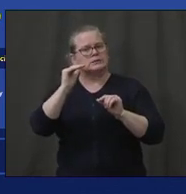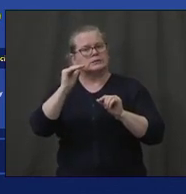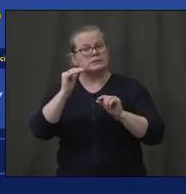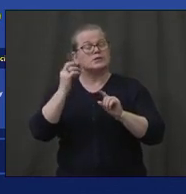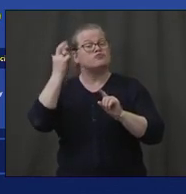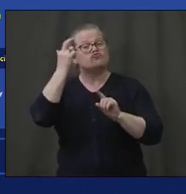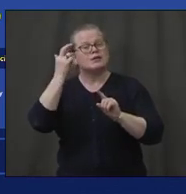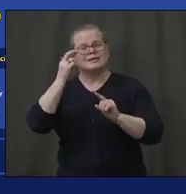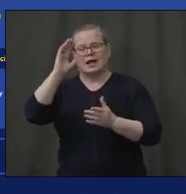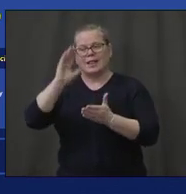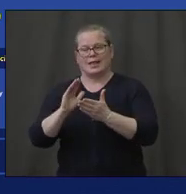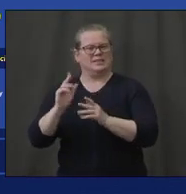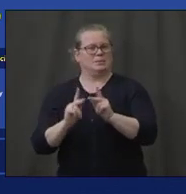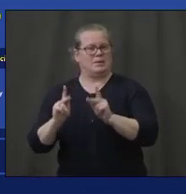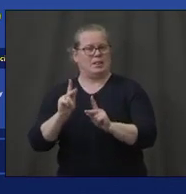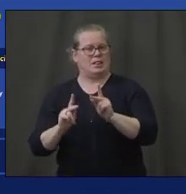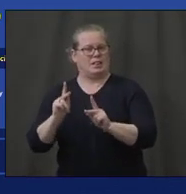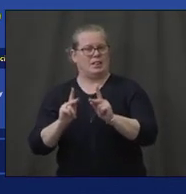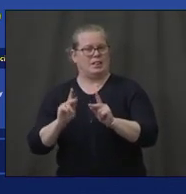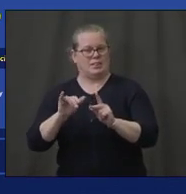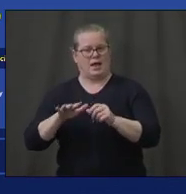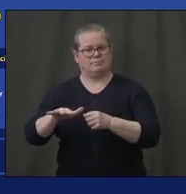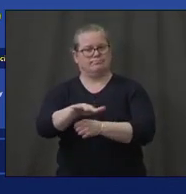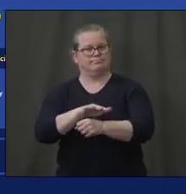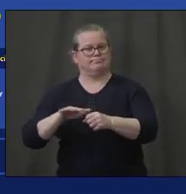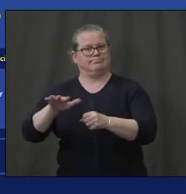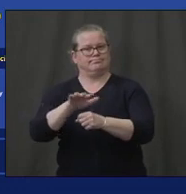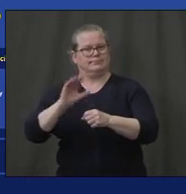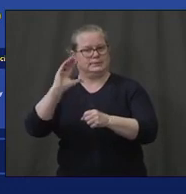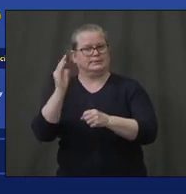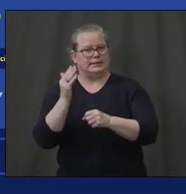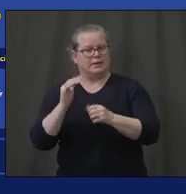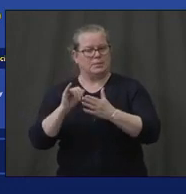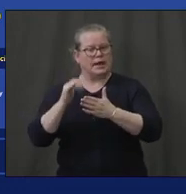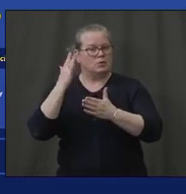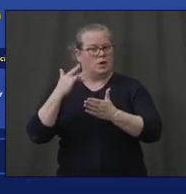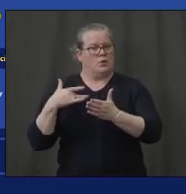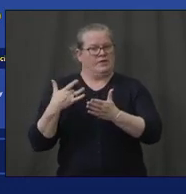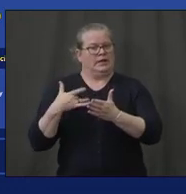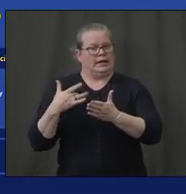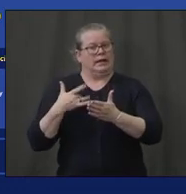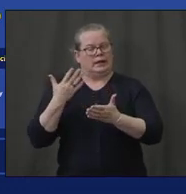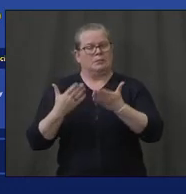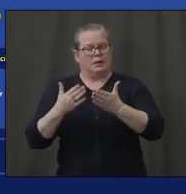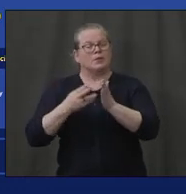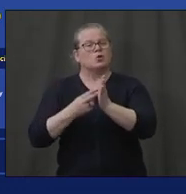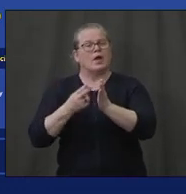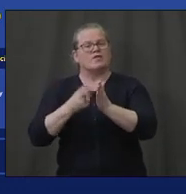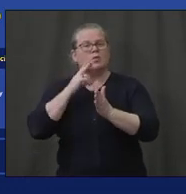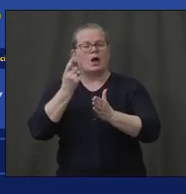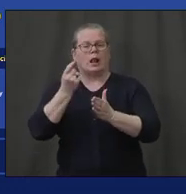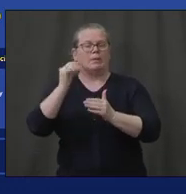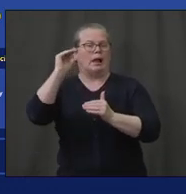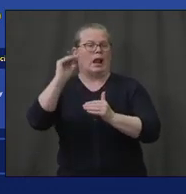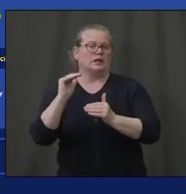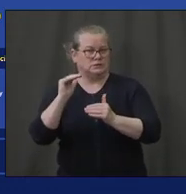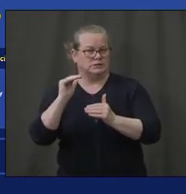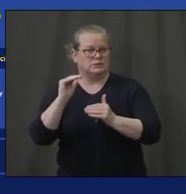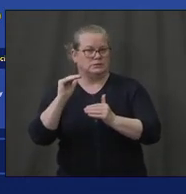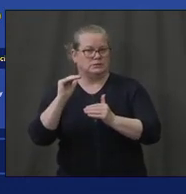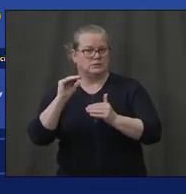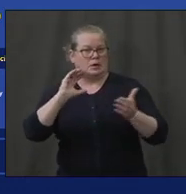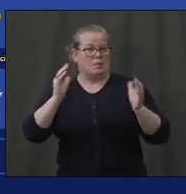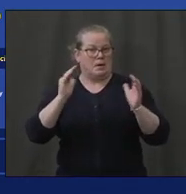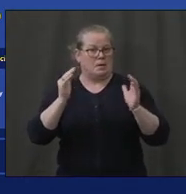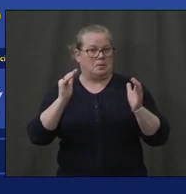lower density, and which could mean a game changer for bringing down the peak overall.